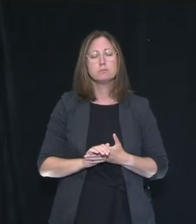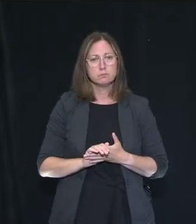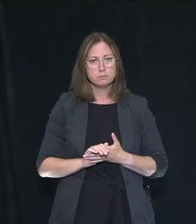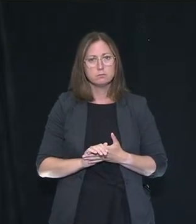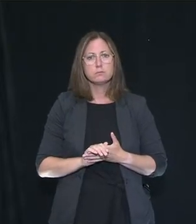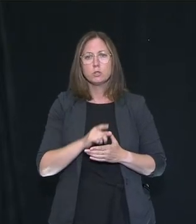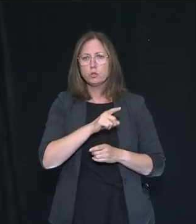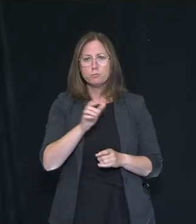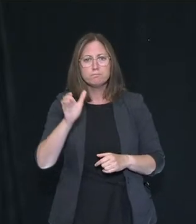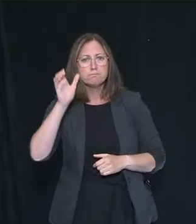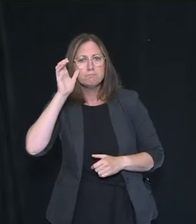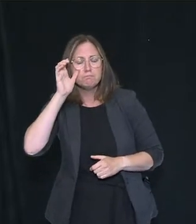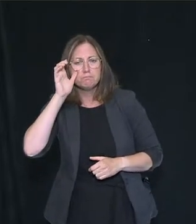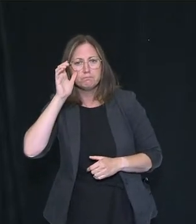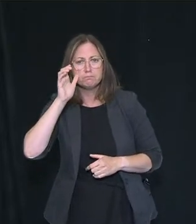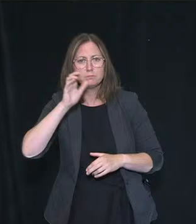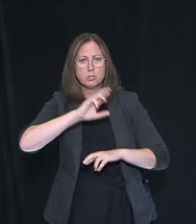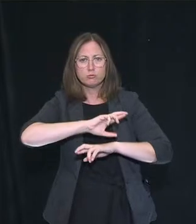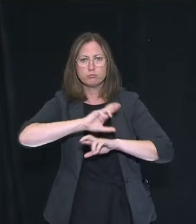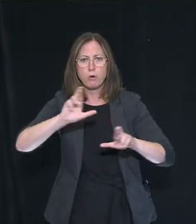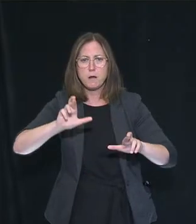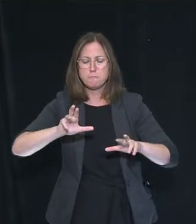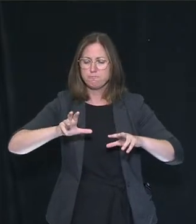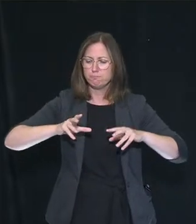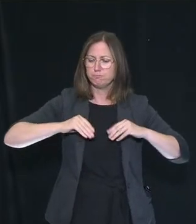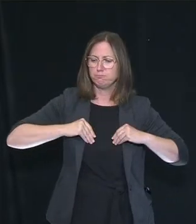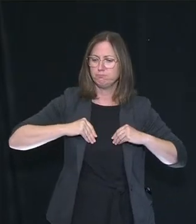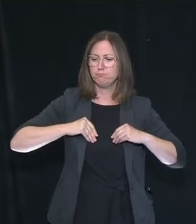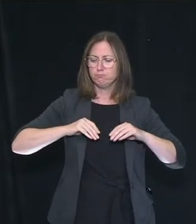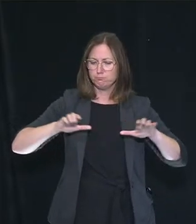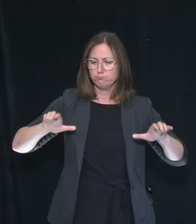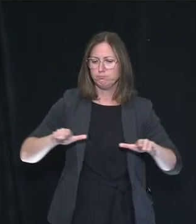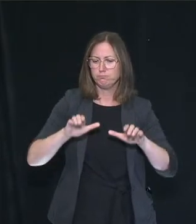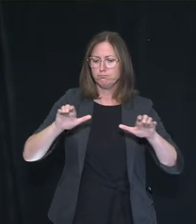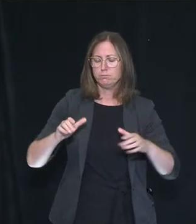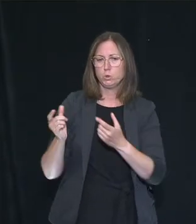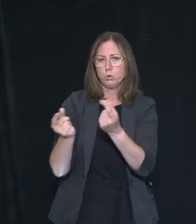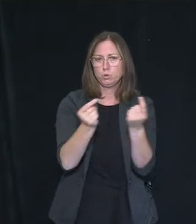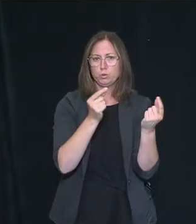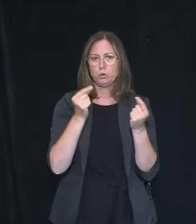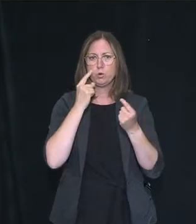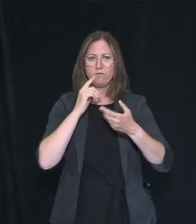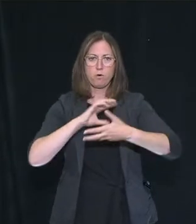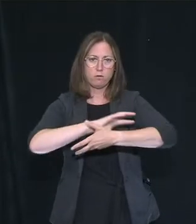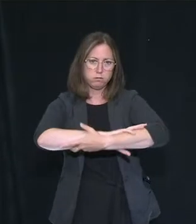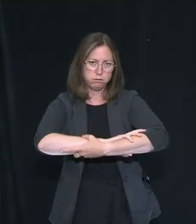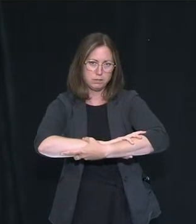and responding to the call for reconciliation.